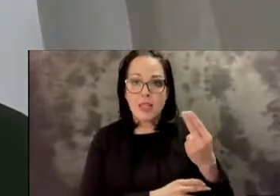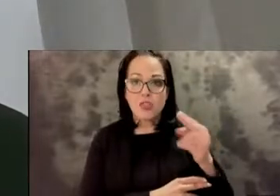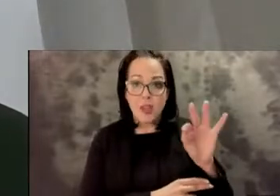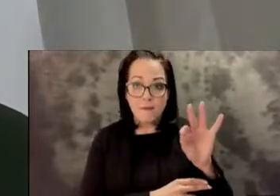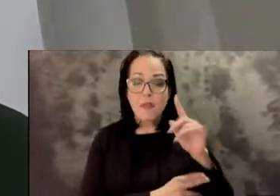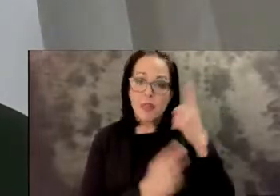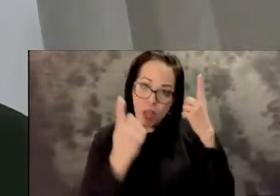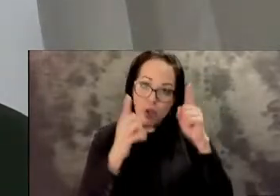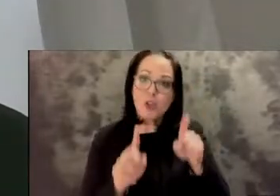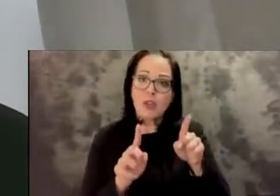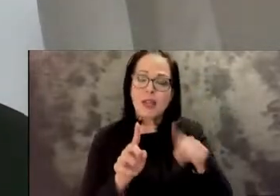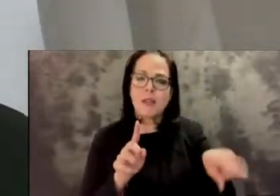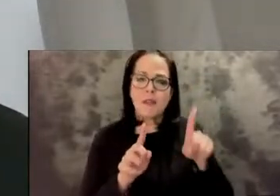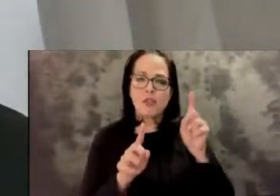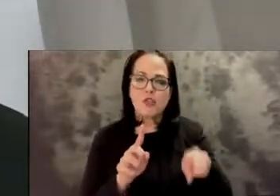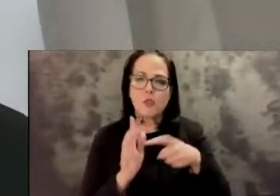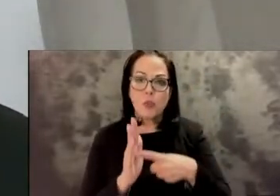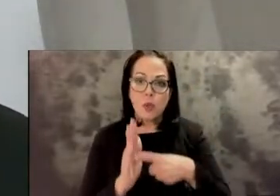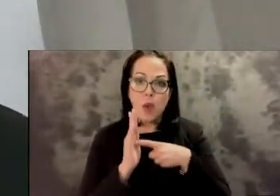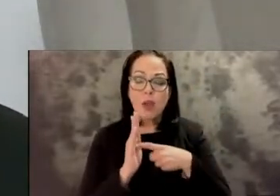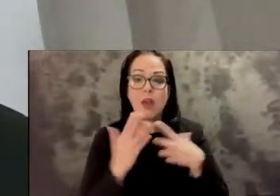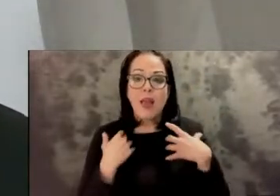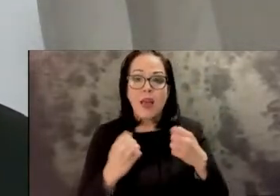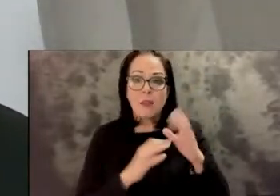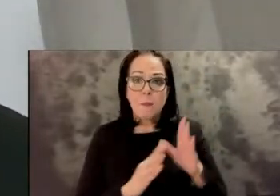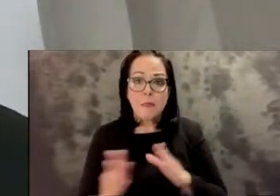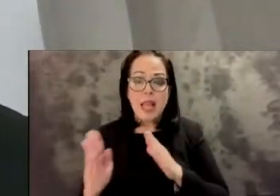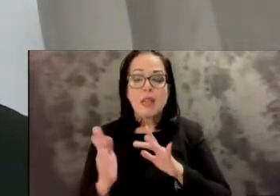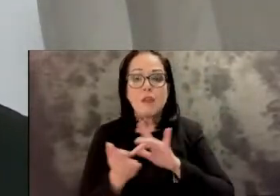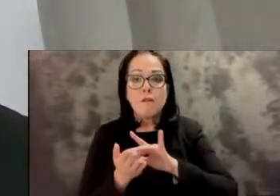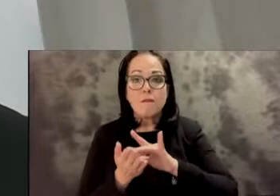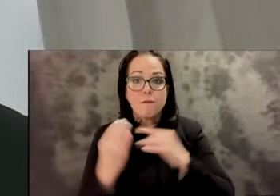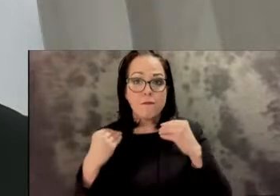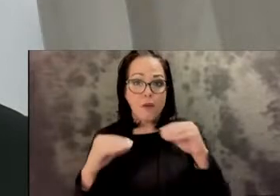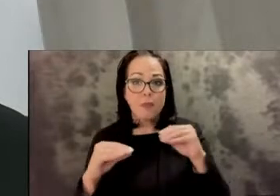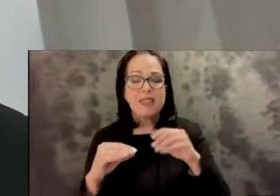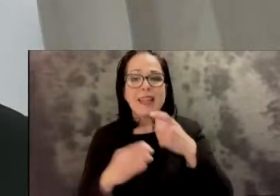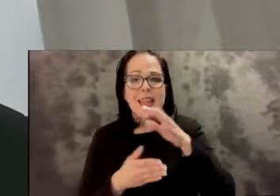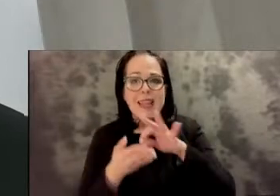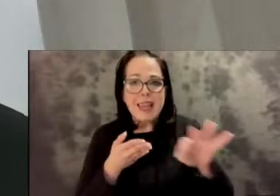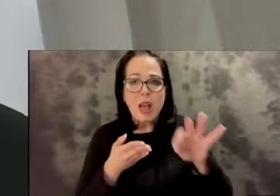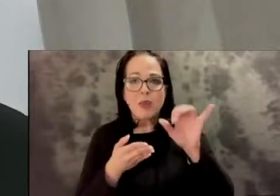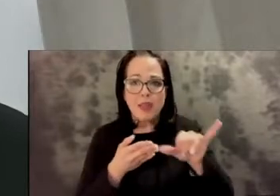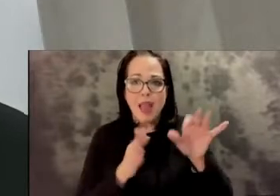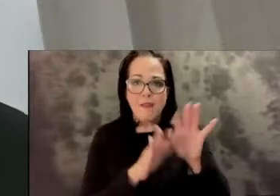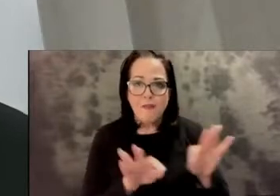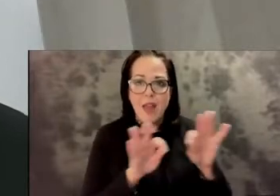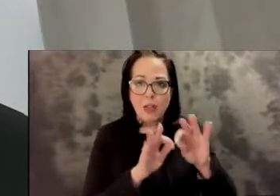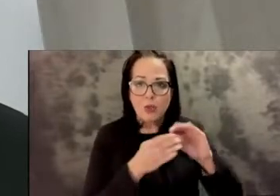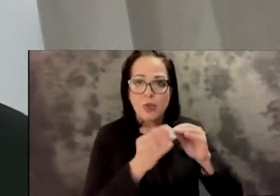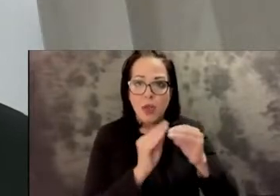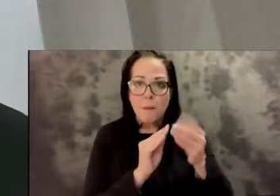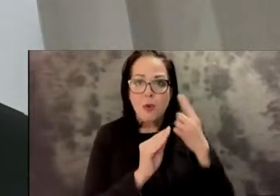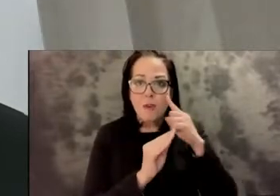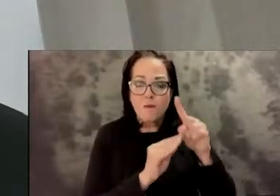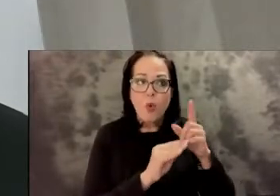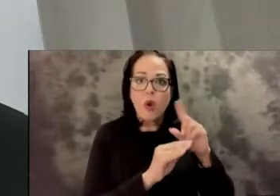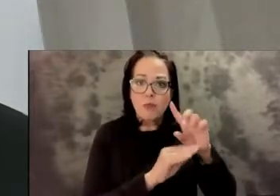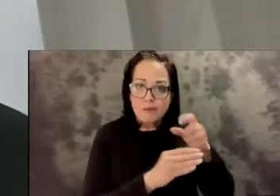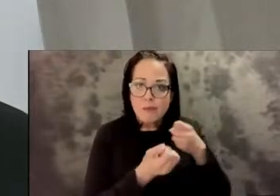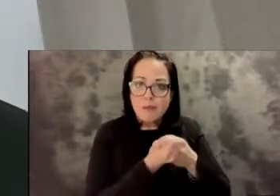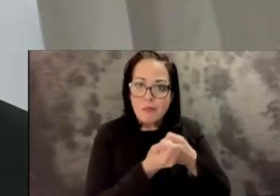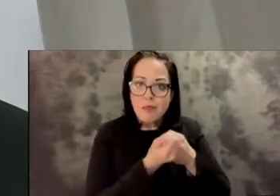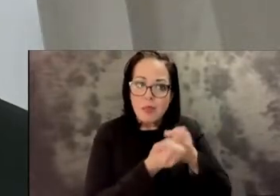should require health plans and pharmacies to count the value of copay assistance programs towards patient